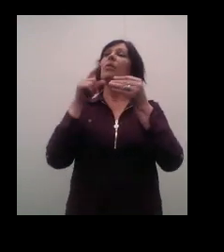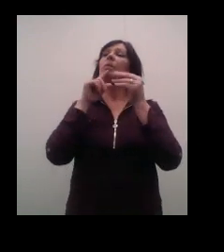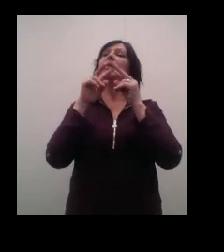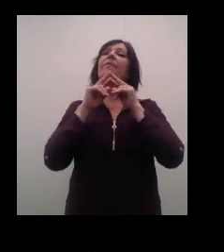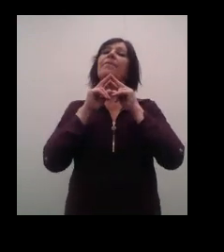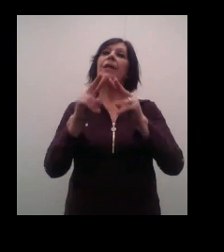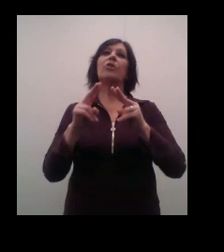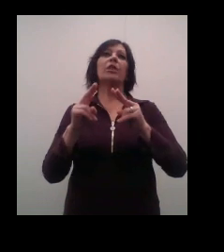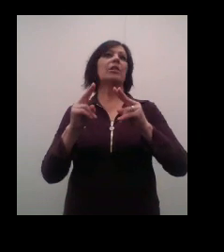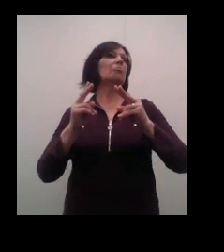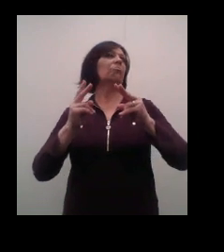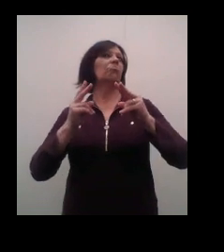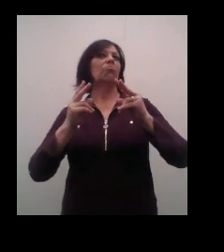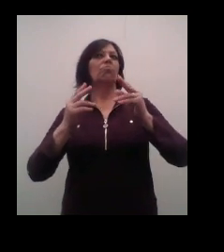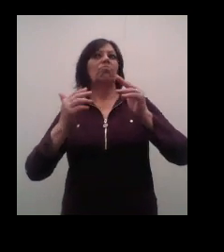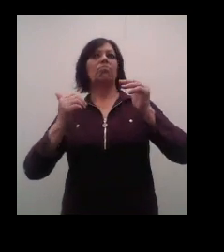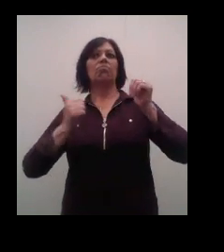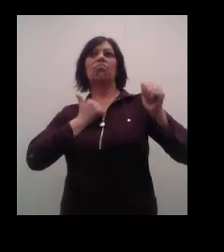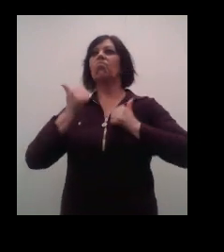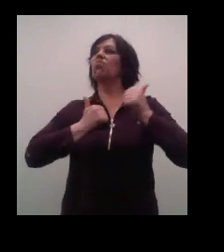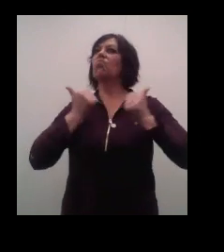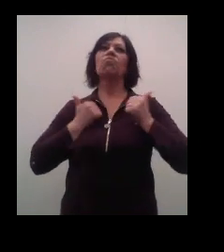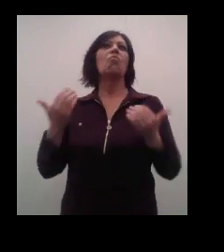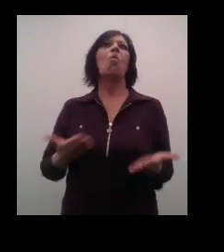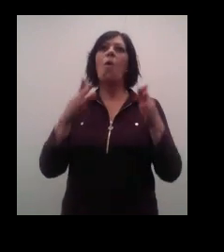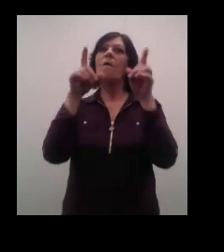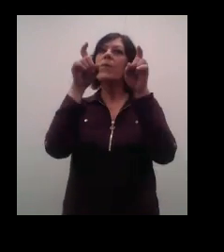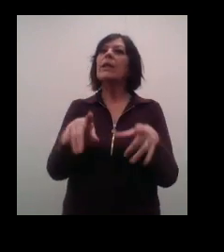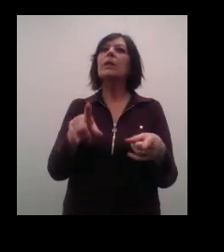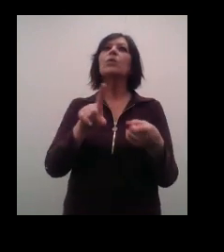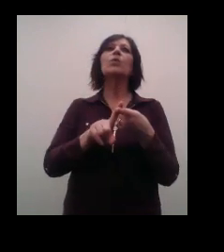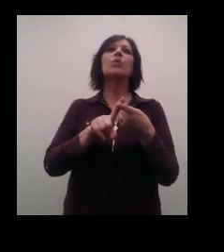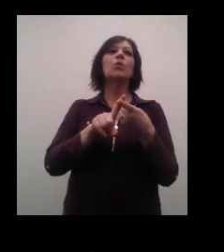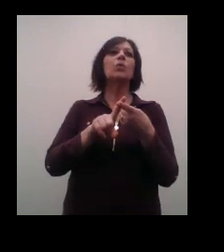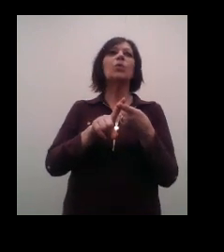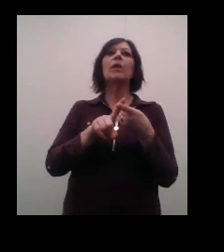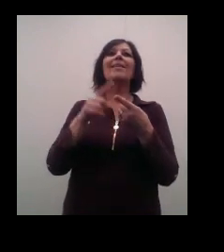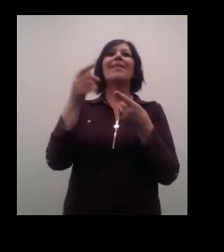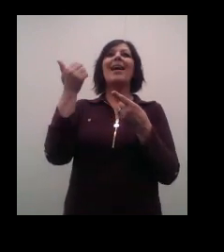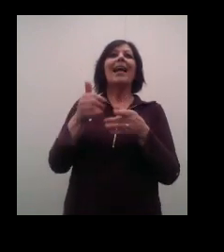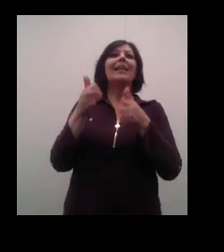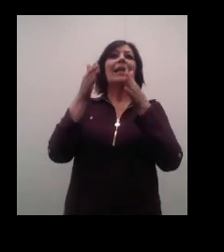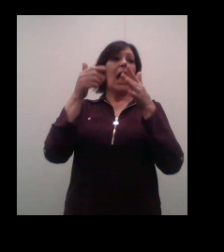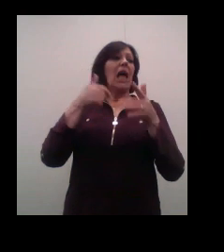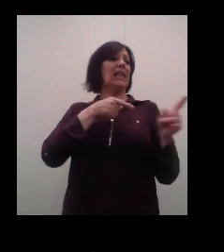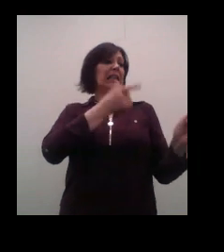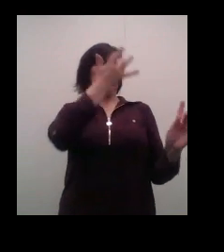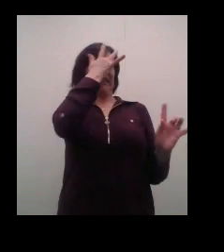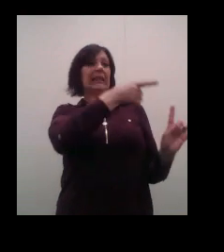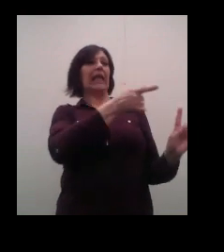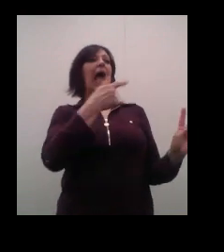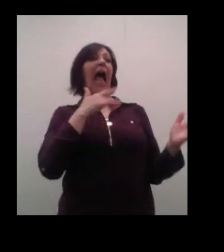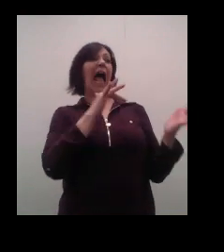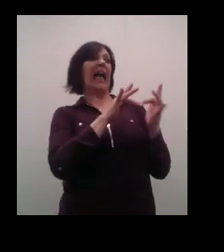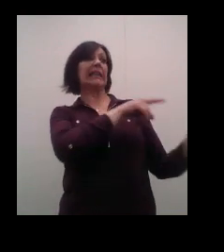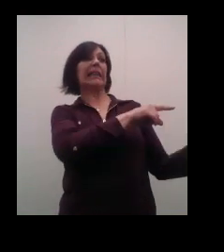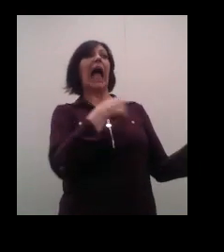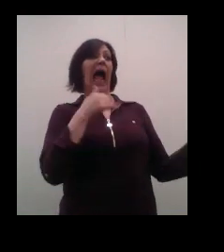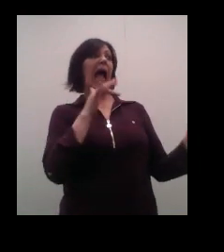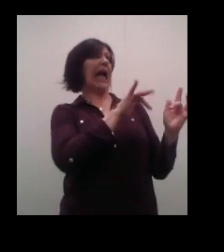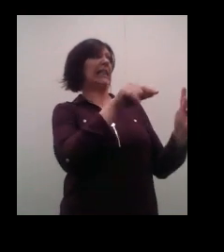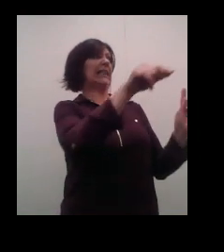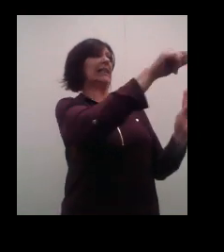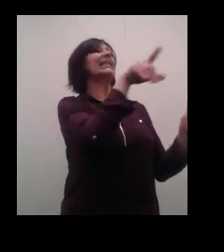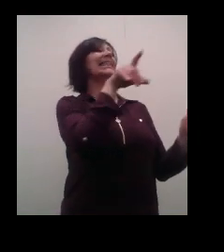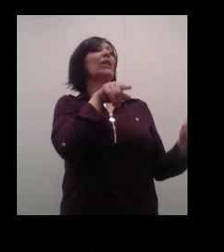very aggressive about offering testing to any contacts of people with a known COVID-19, because those individuals